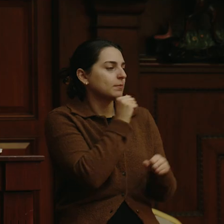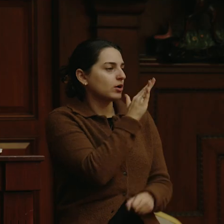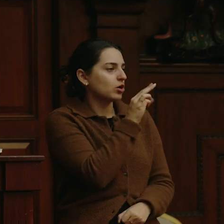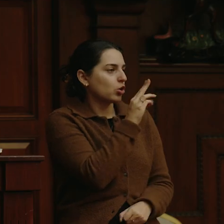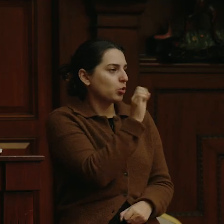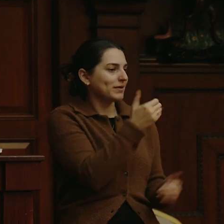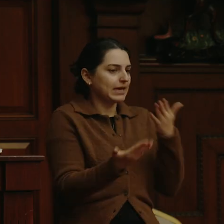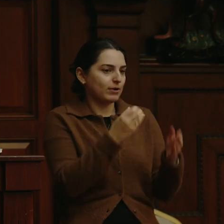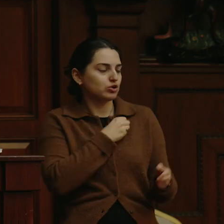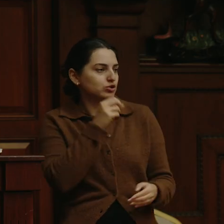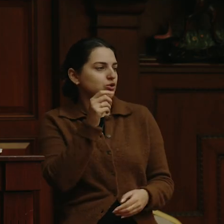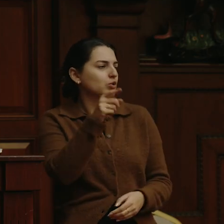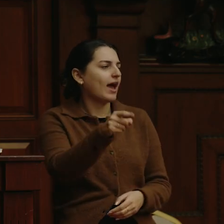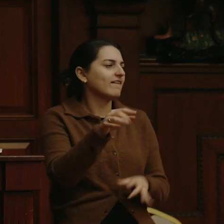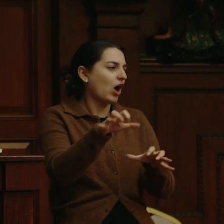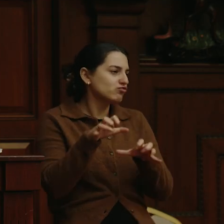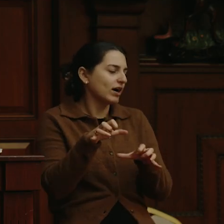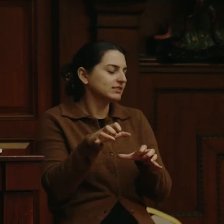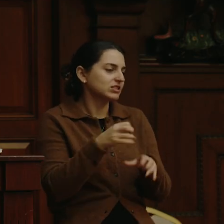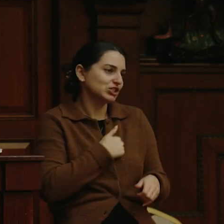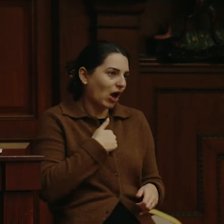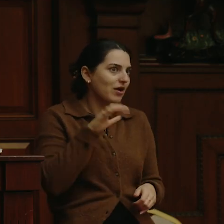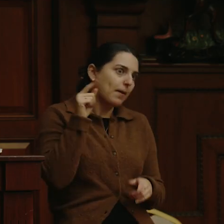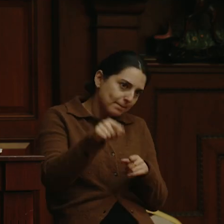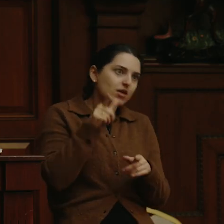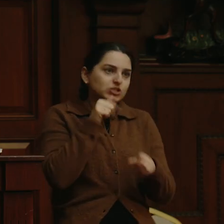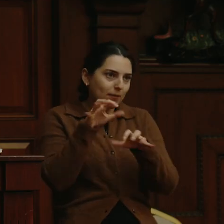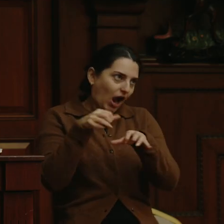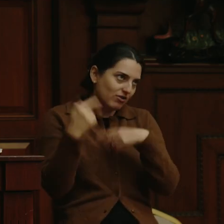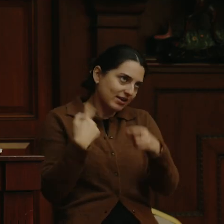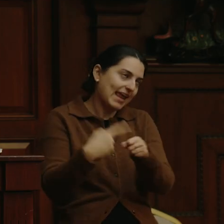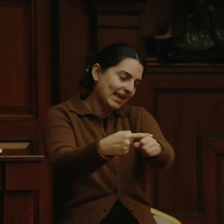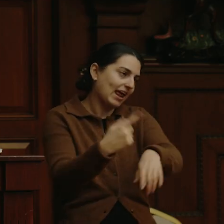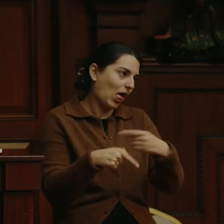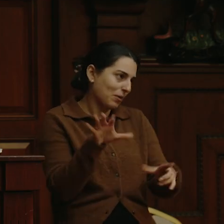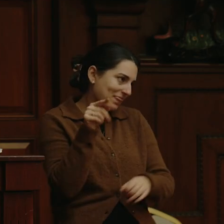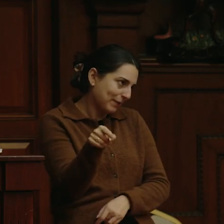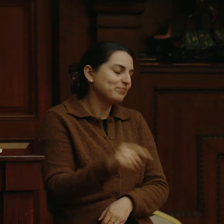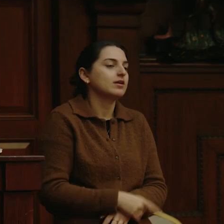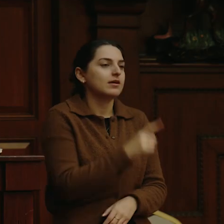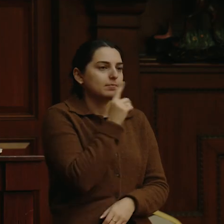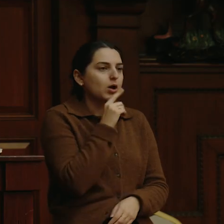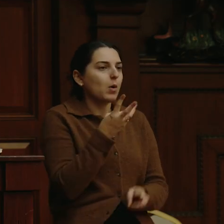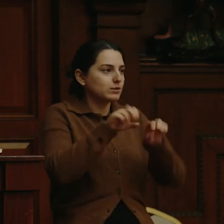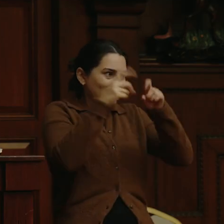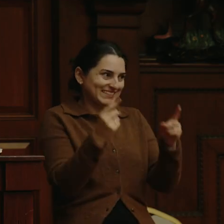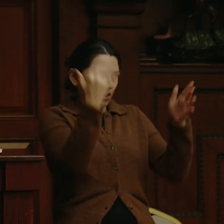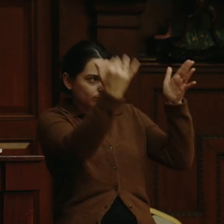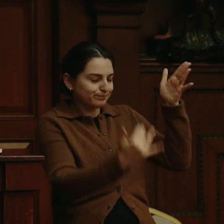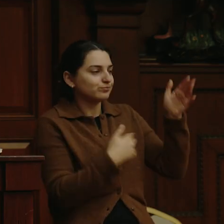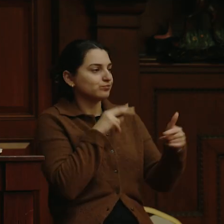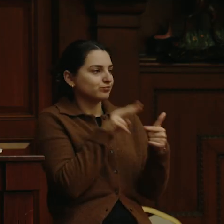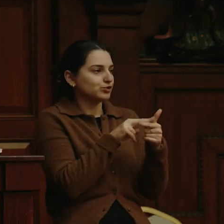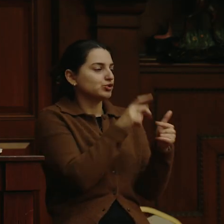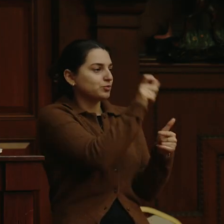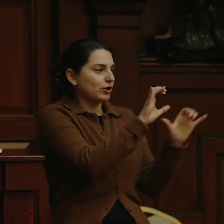lupus to rheumatoid. Again, sorry for picking on the rheumatoid patients. So I'll break this down. So we have two